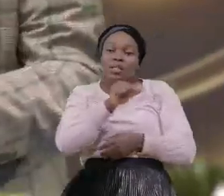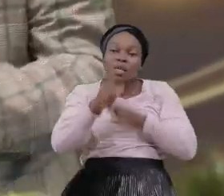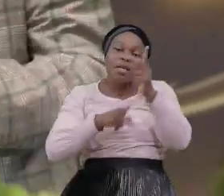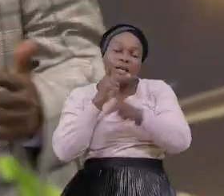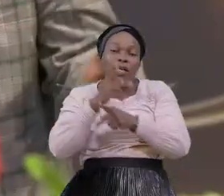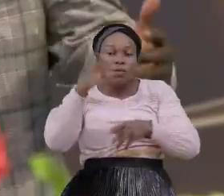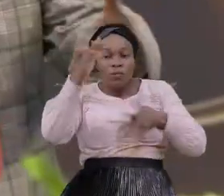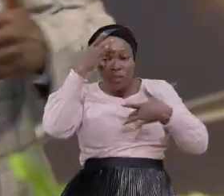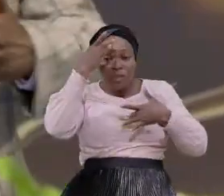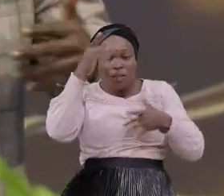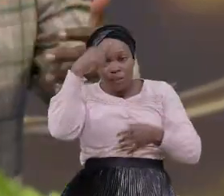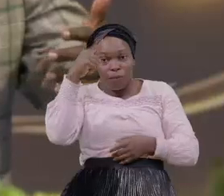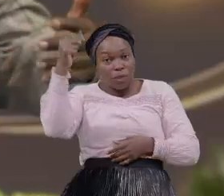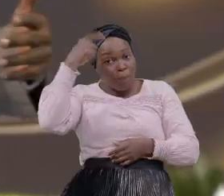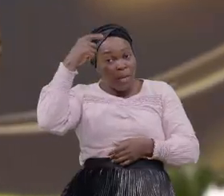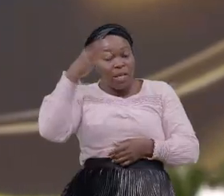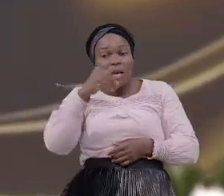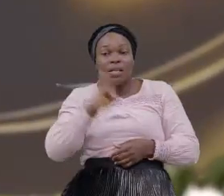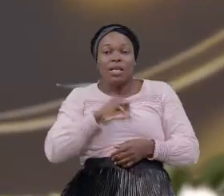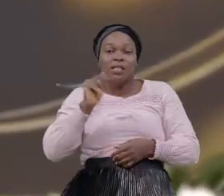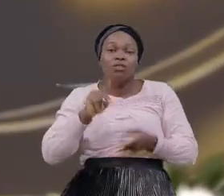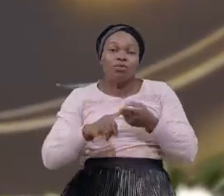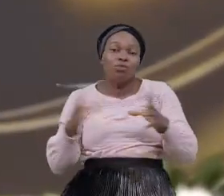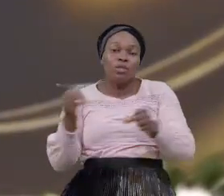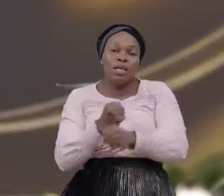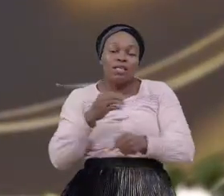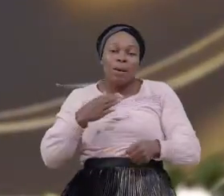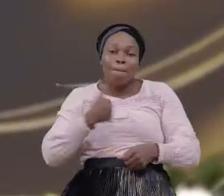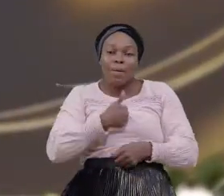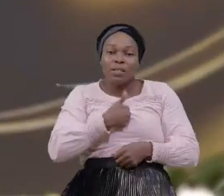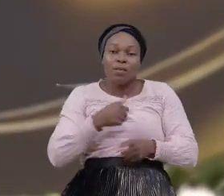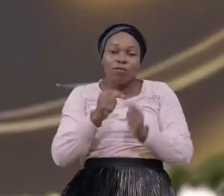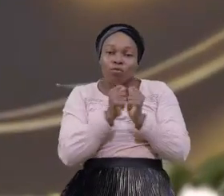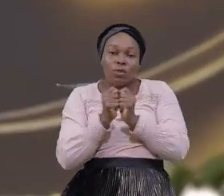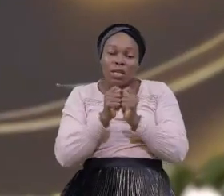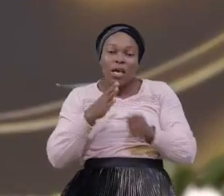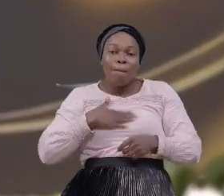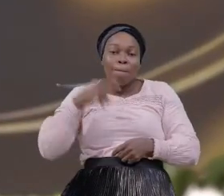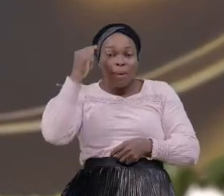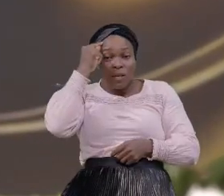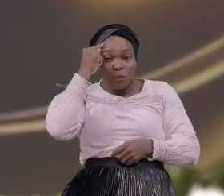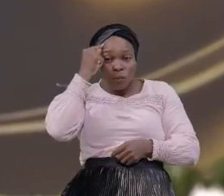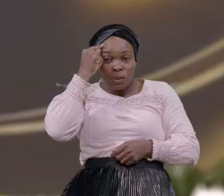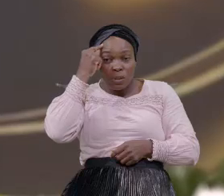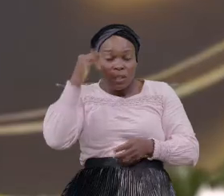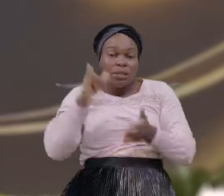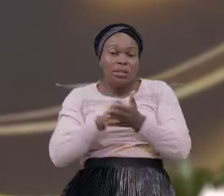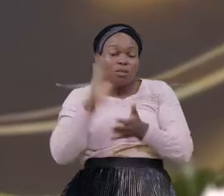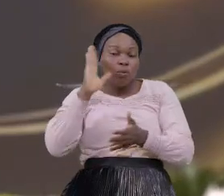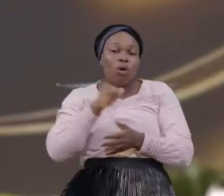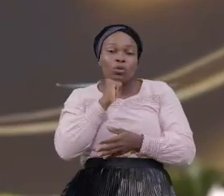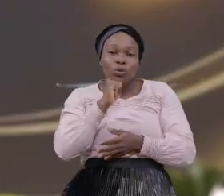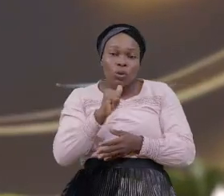I need to get myself together. My thoughts that could not center and go in